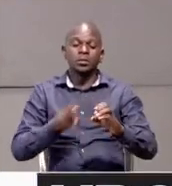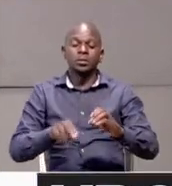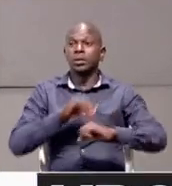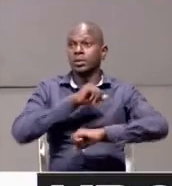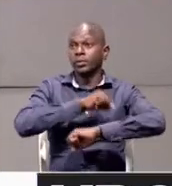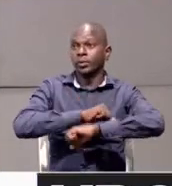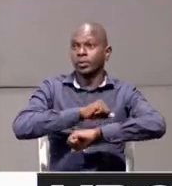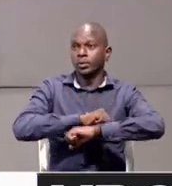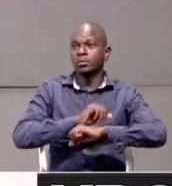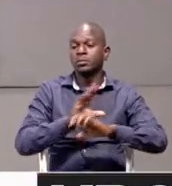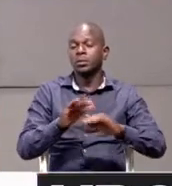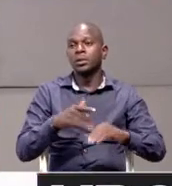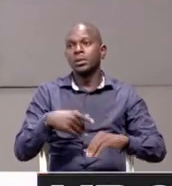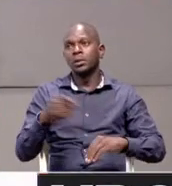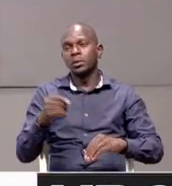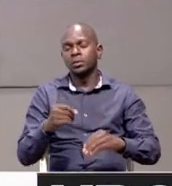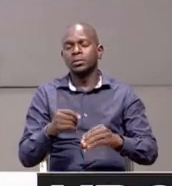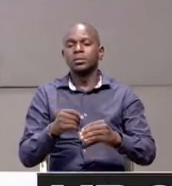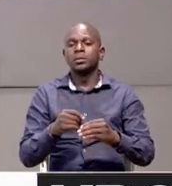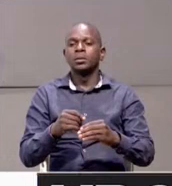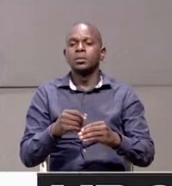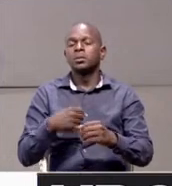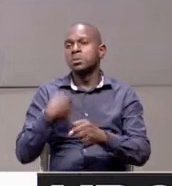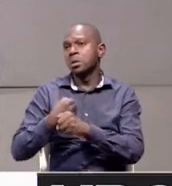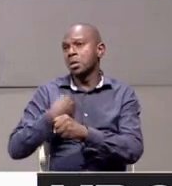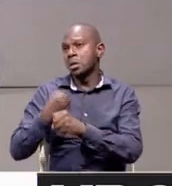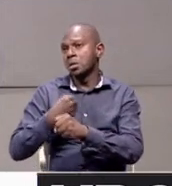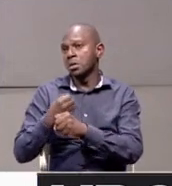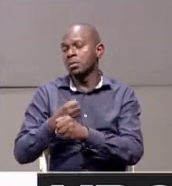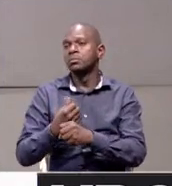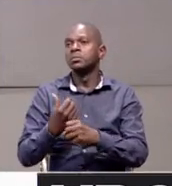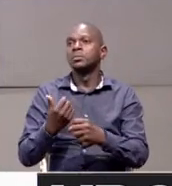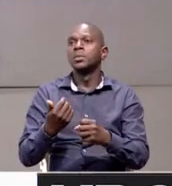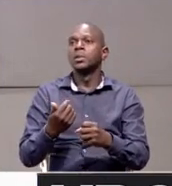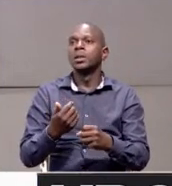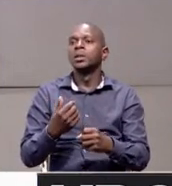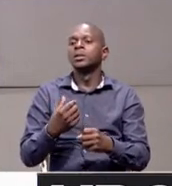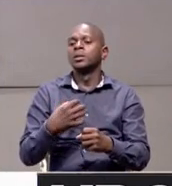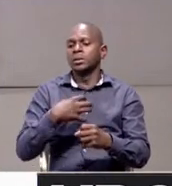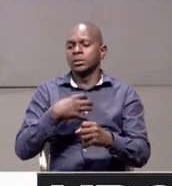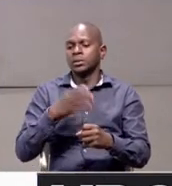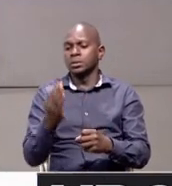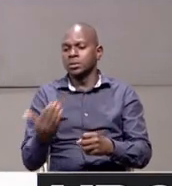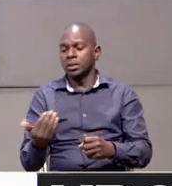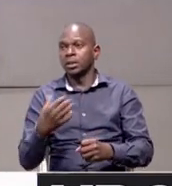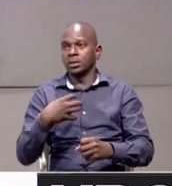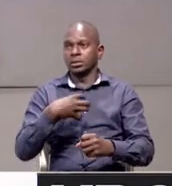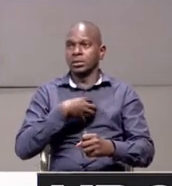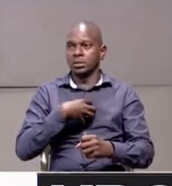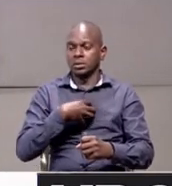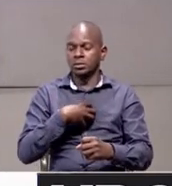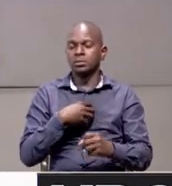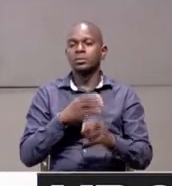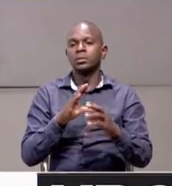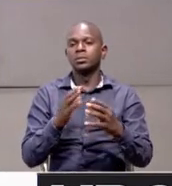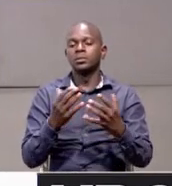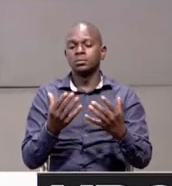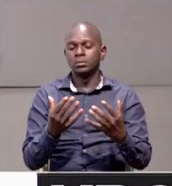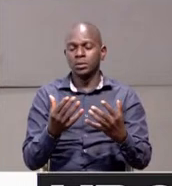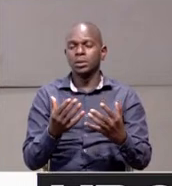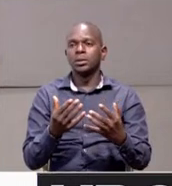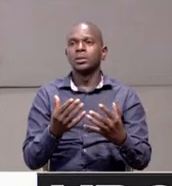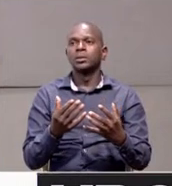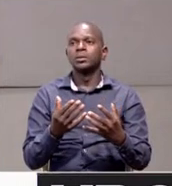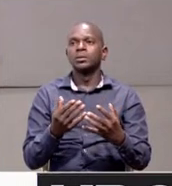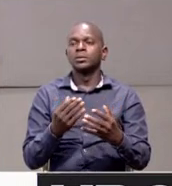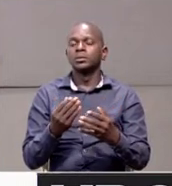school to go and engage into work, child labor, so that they can